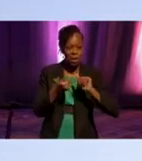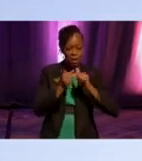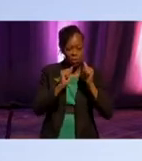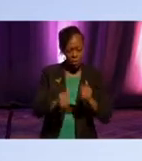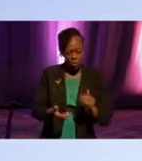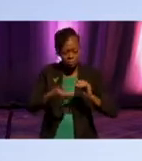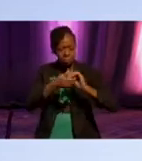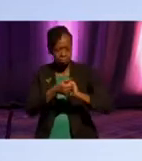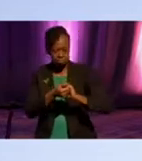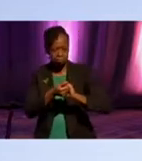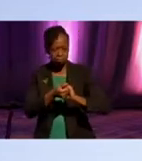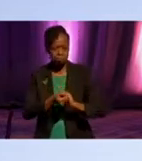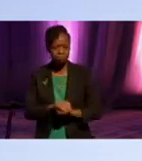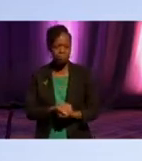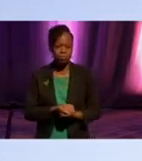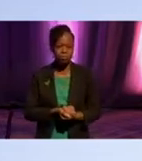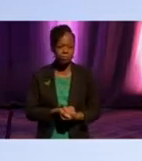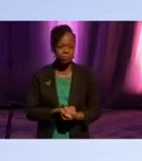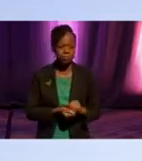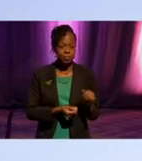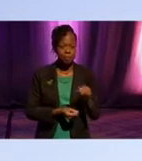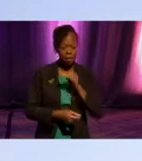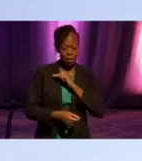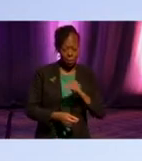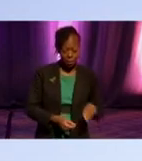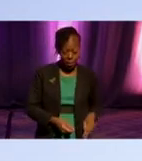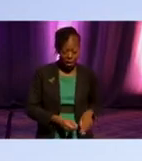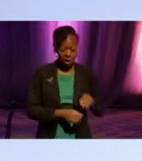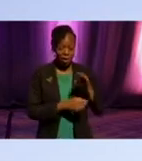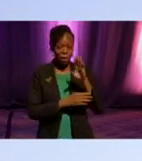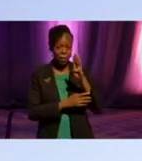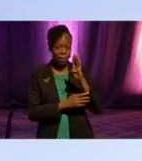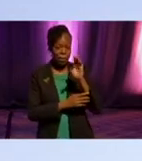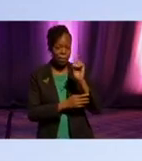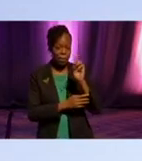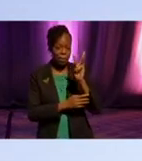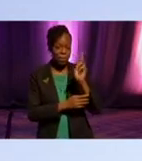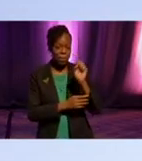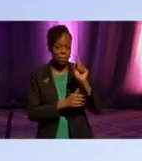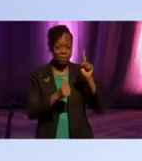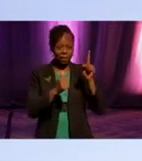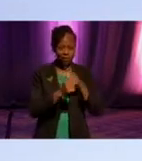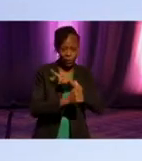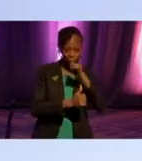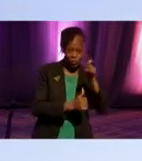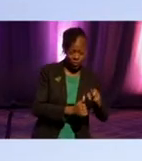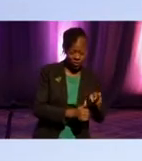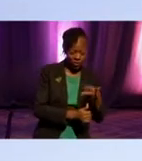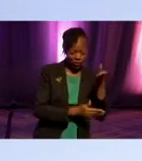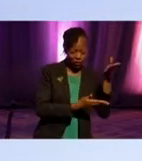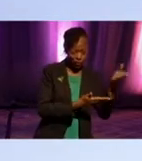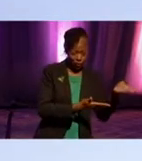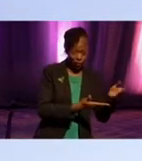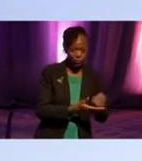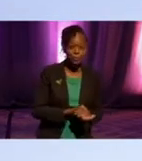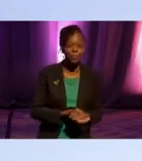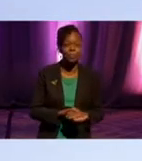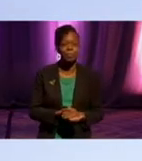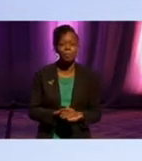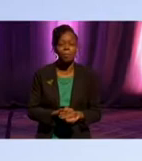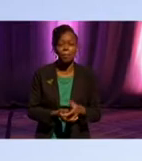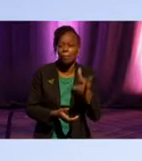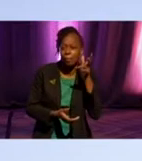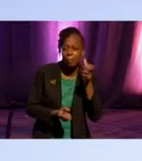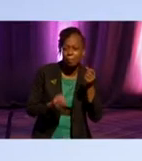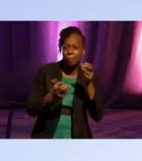together. So Mayor Bowser, my first question is going to go to you. We hear so much